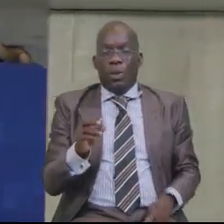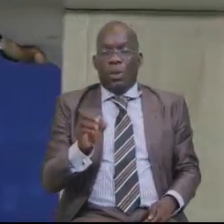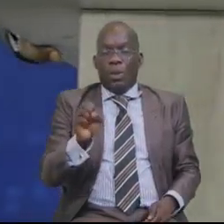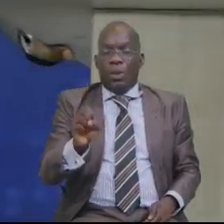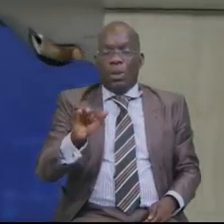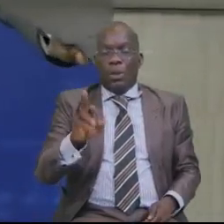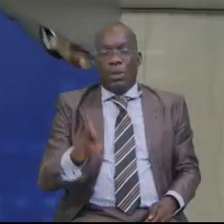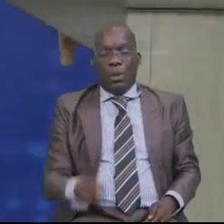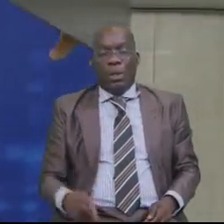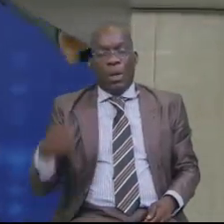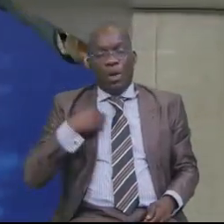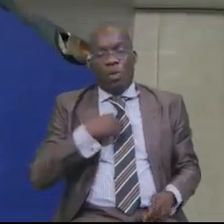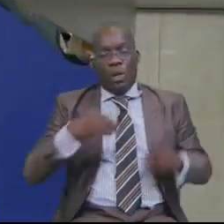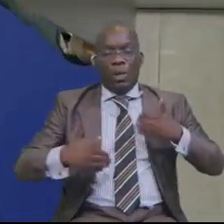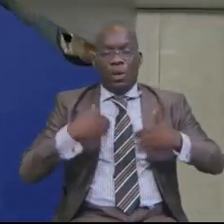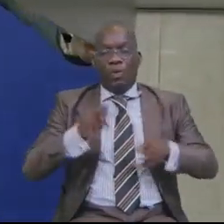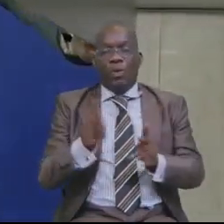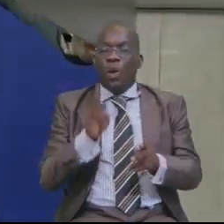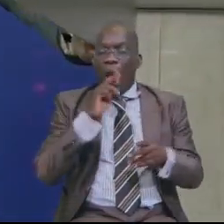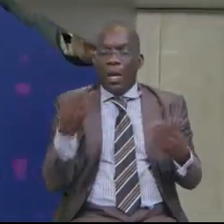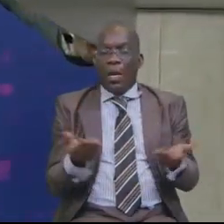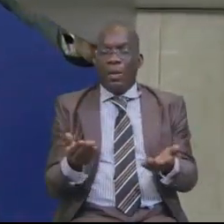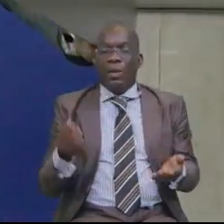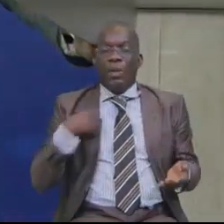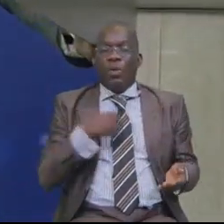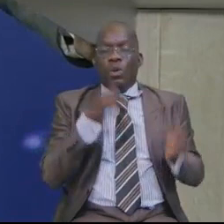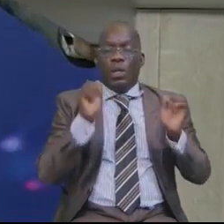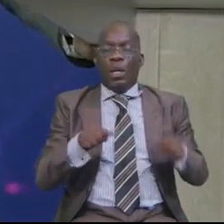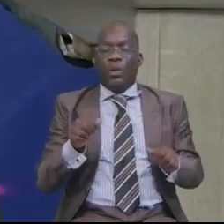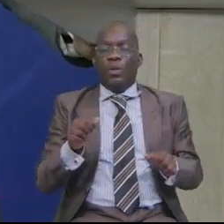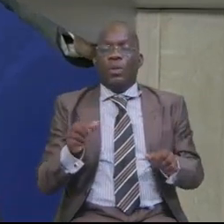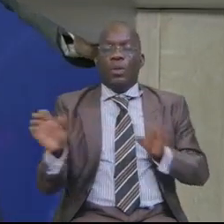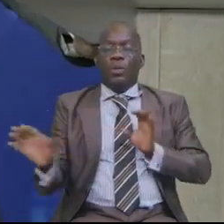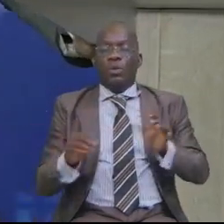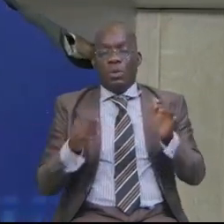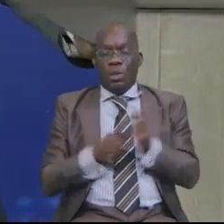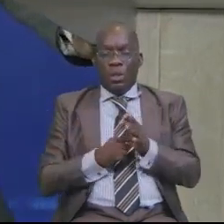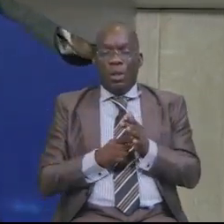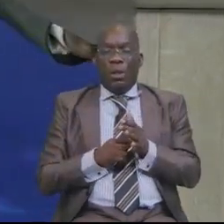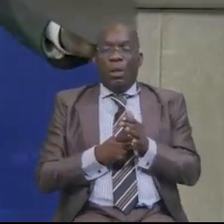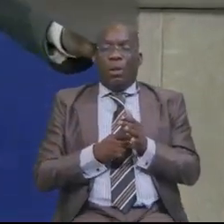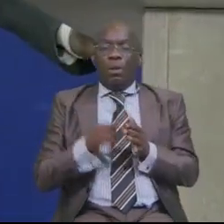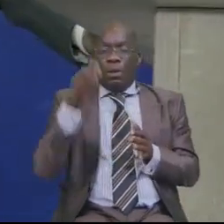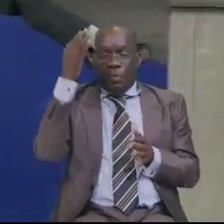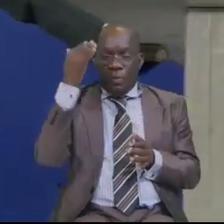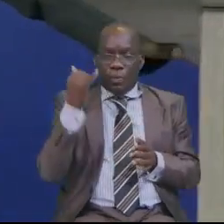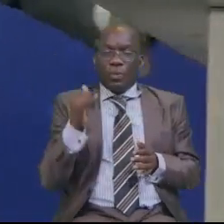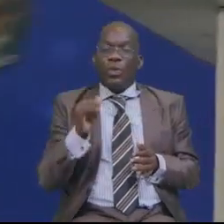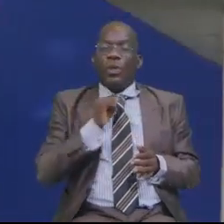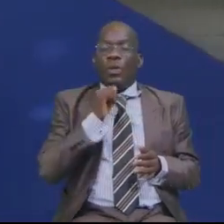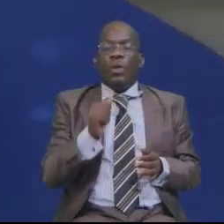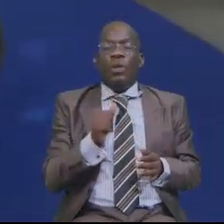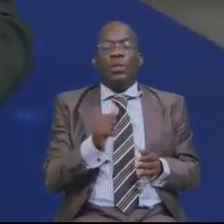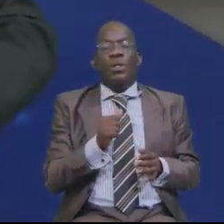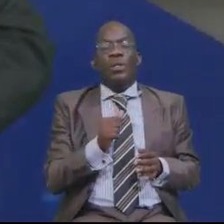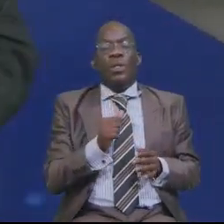we young people are here and we can do this. Why don't you retire? And